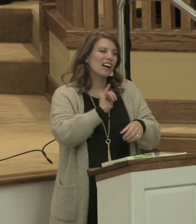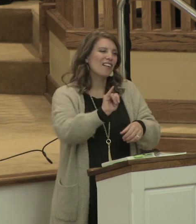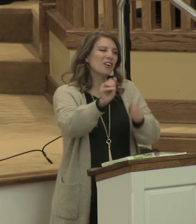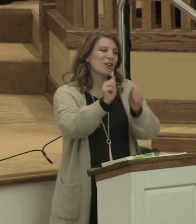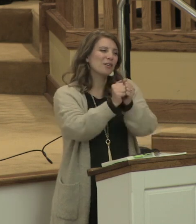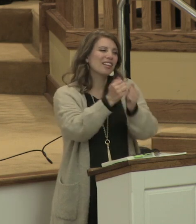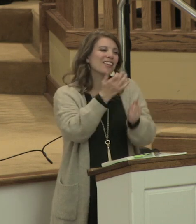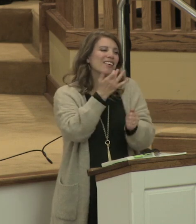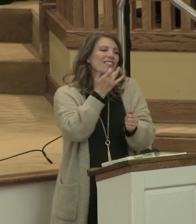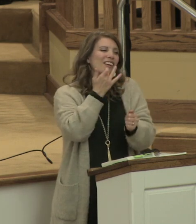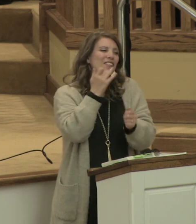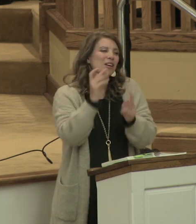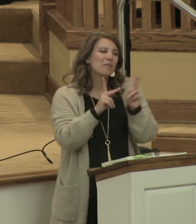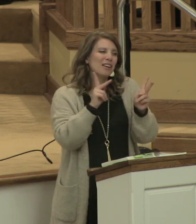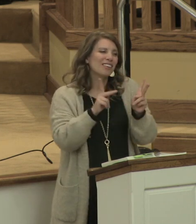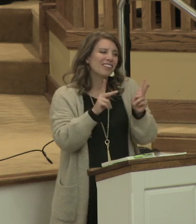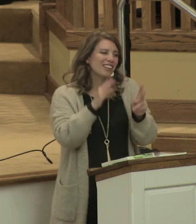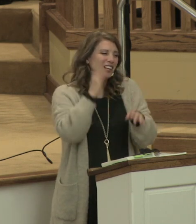Amen.